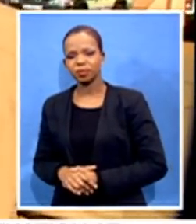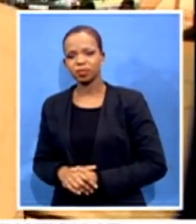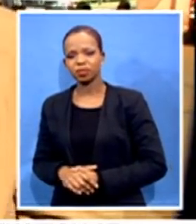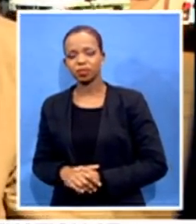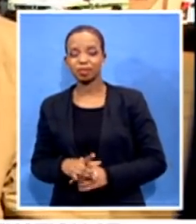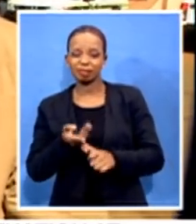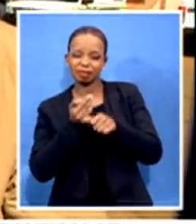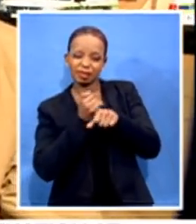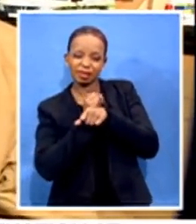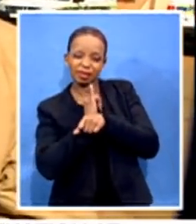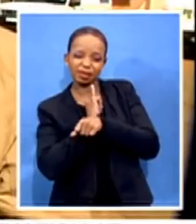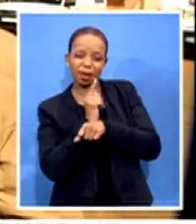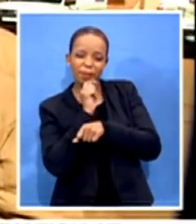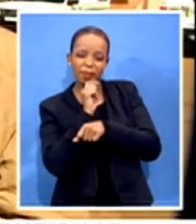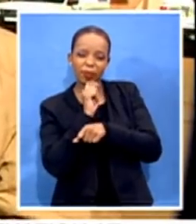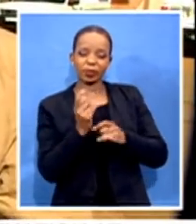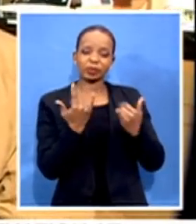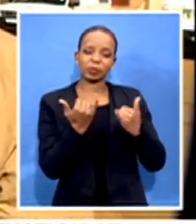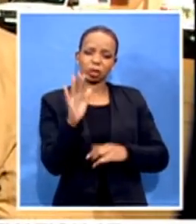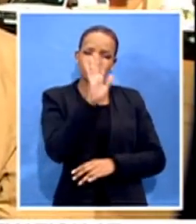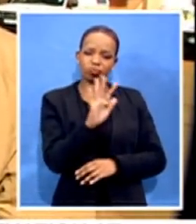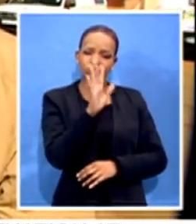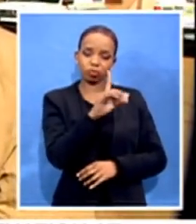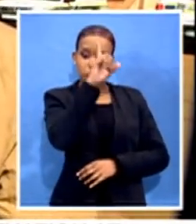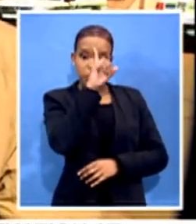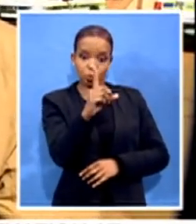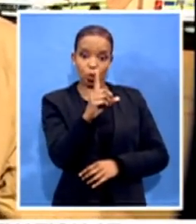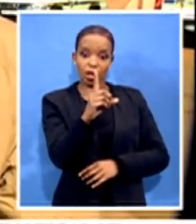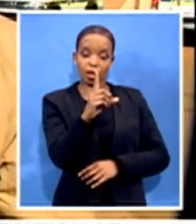hours of this morning, around past one,